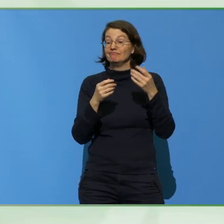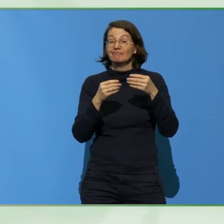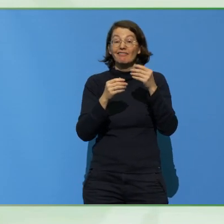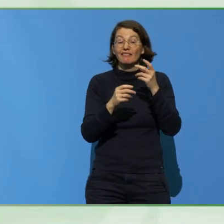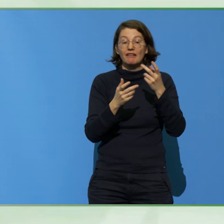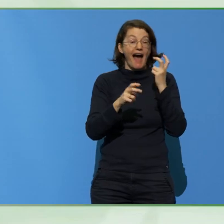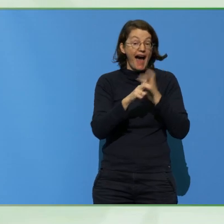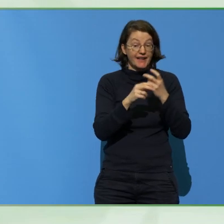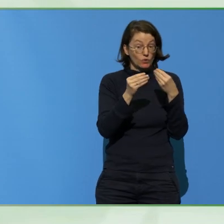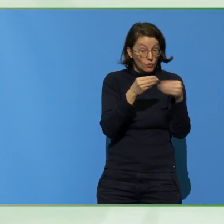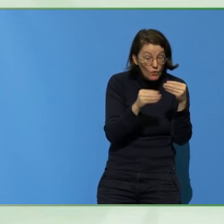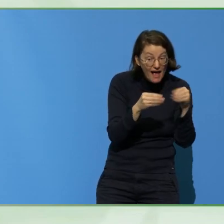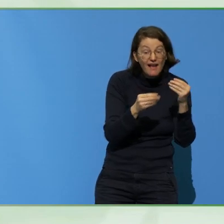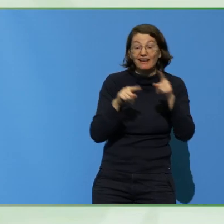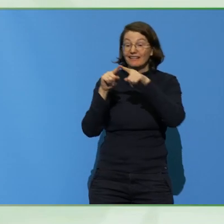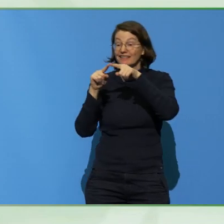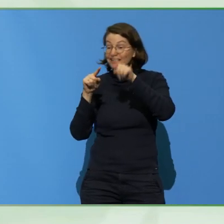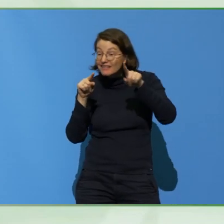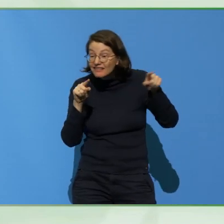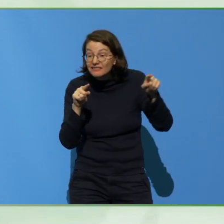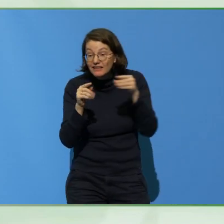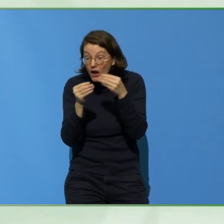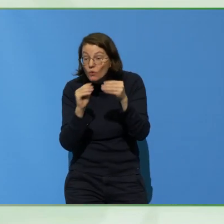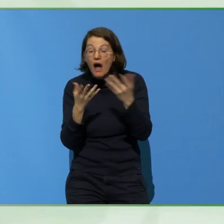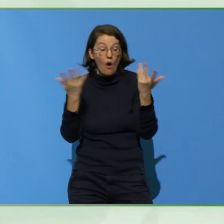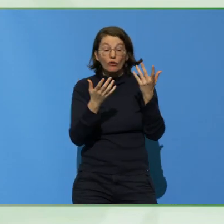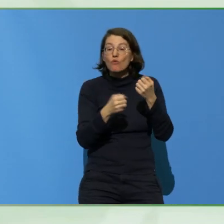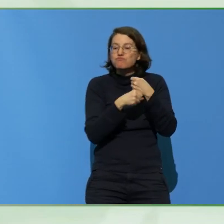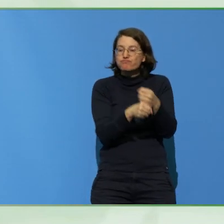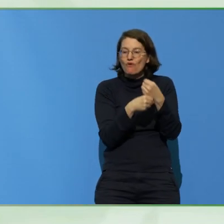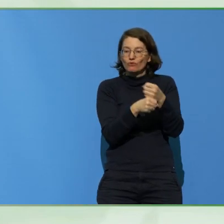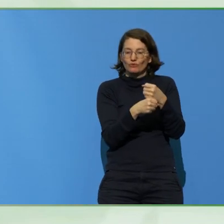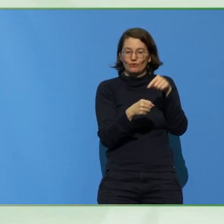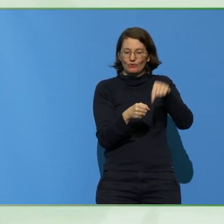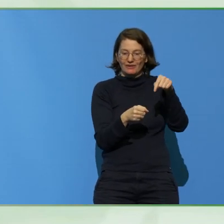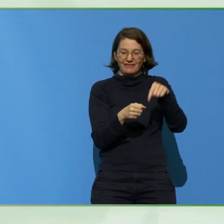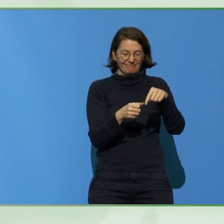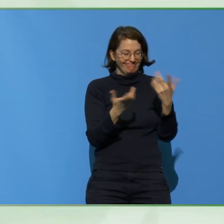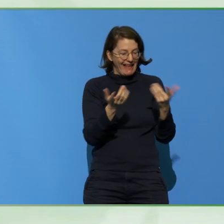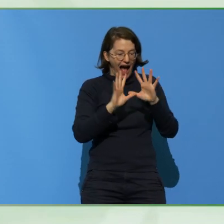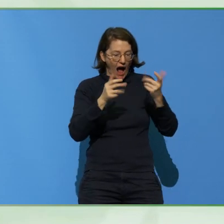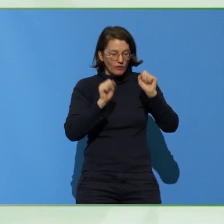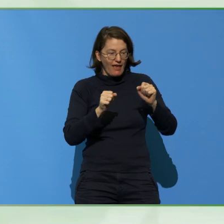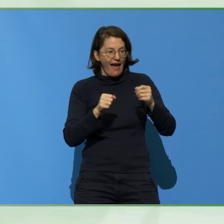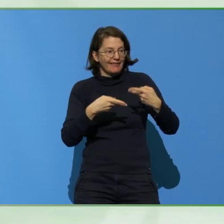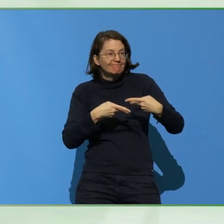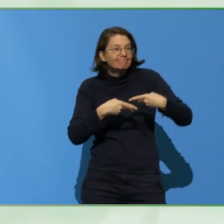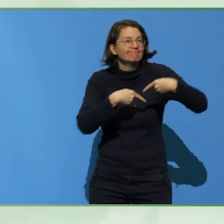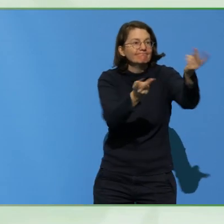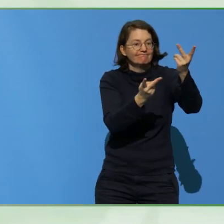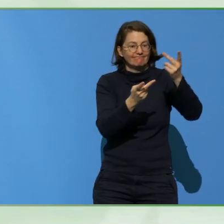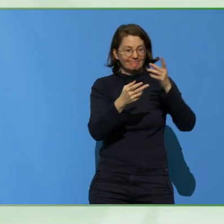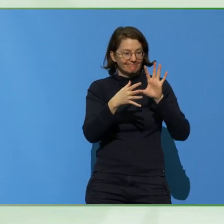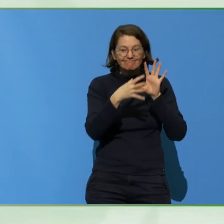And I think governments have an opportunity there to support this by looking at how